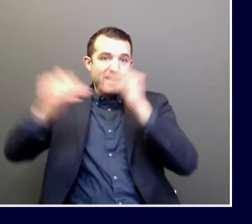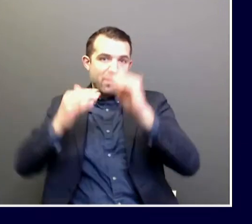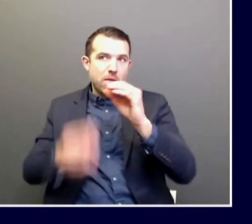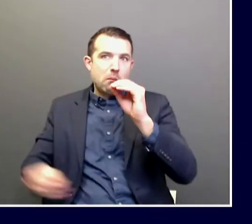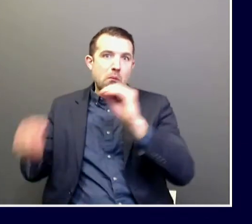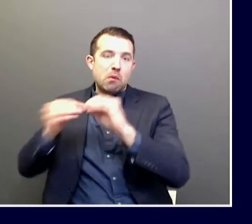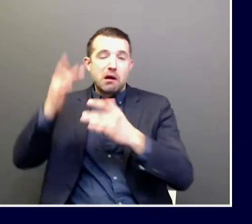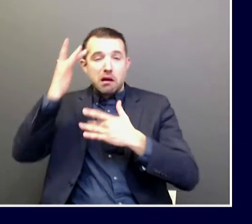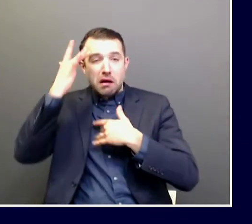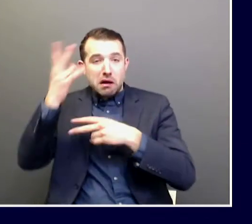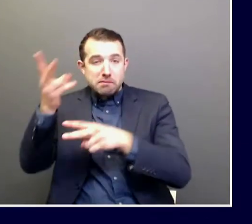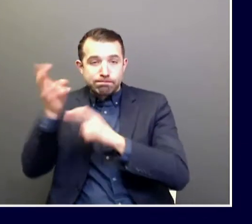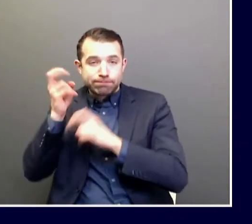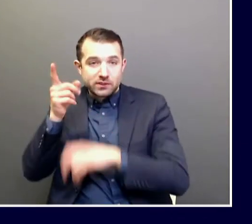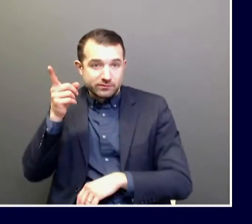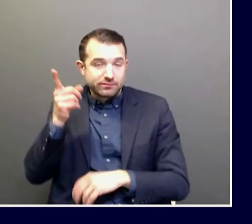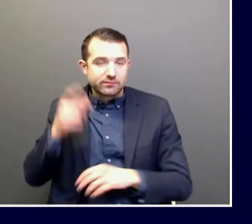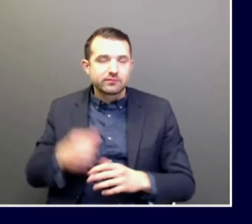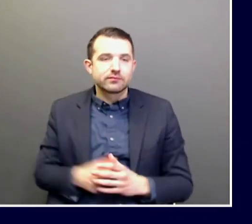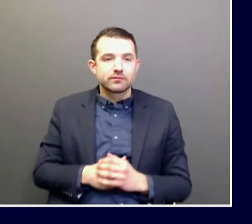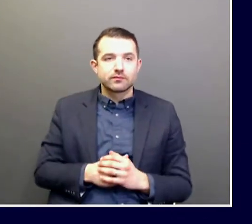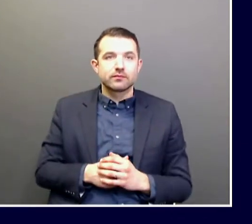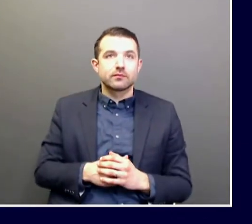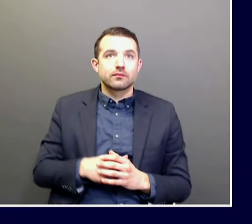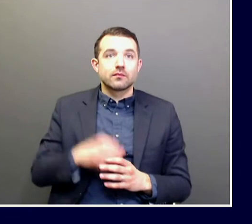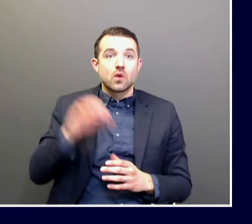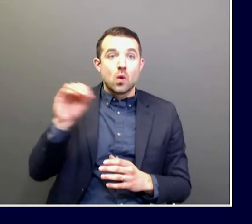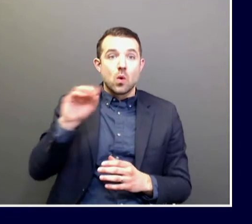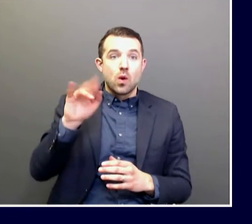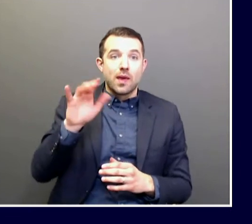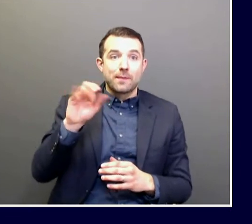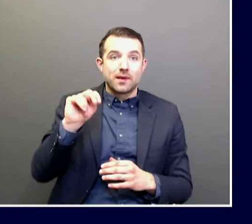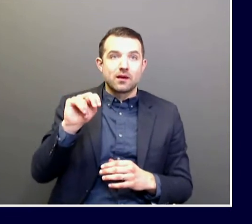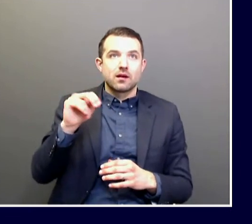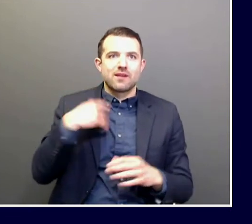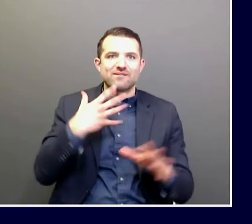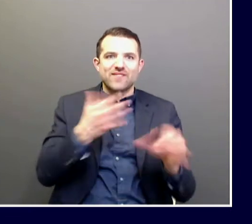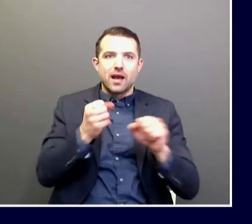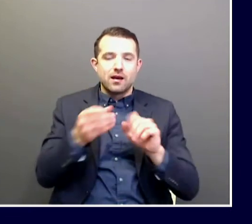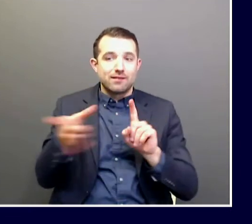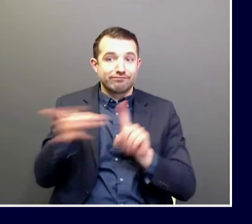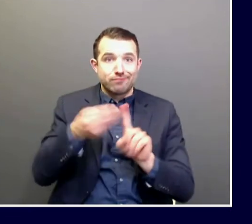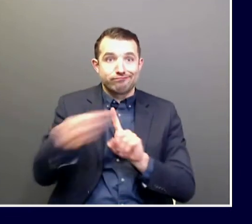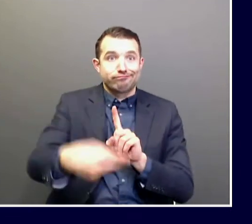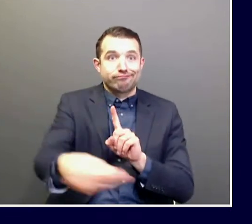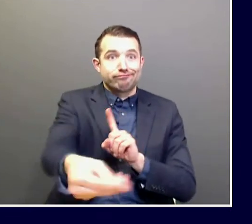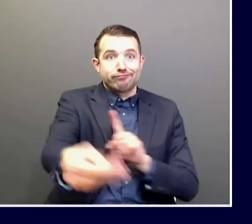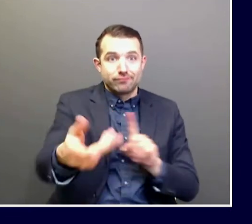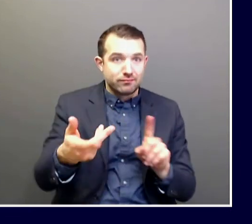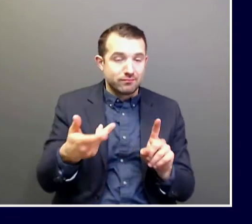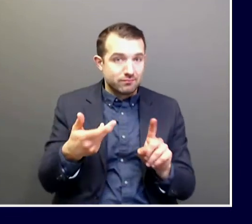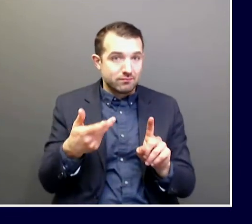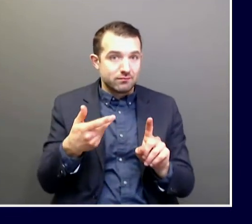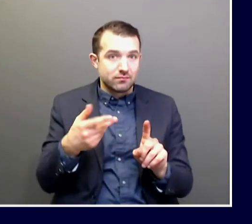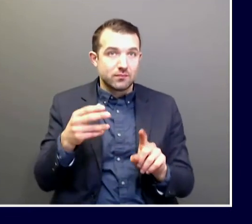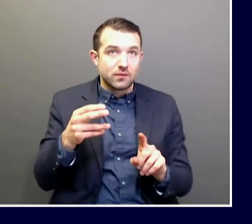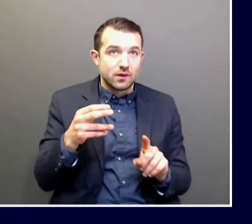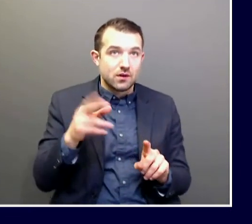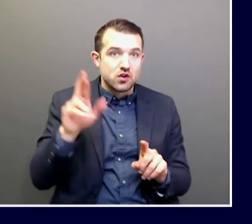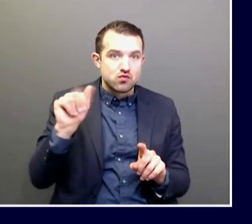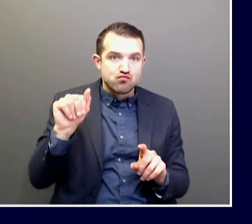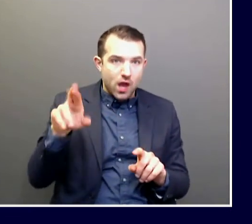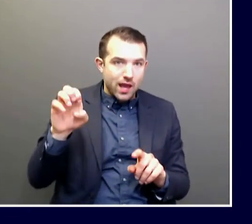how fast it spreads and how quickly it goes through a community, something that happens rarely, like a child